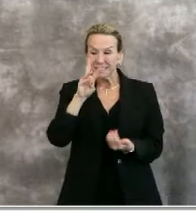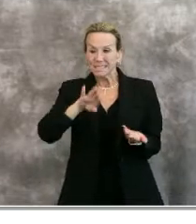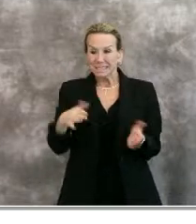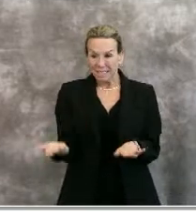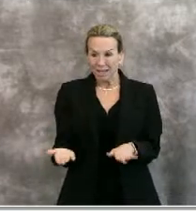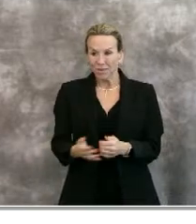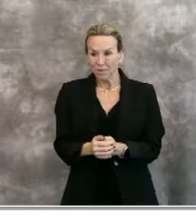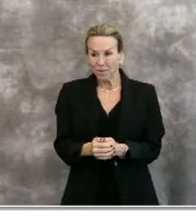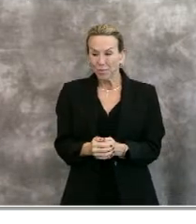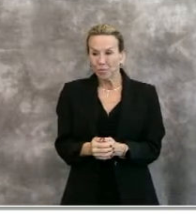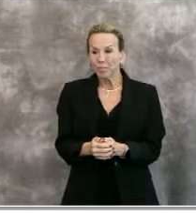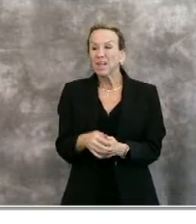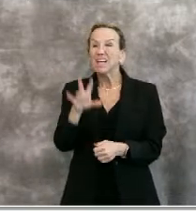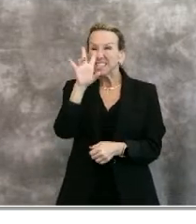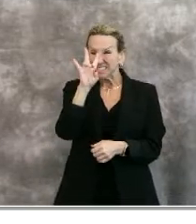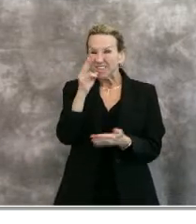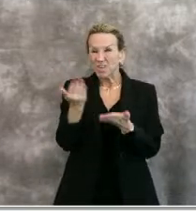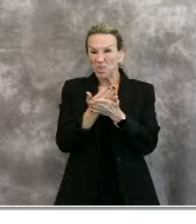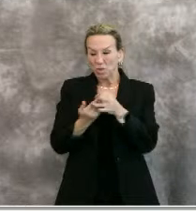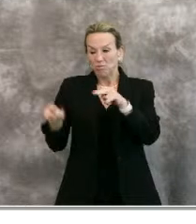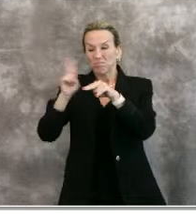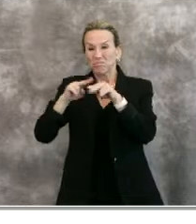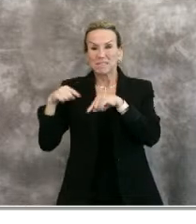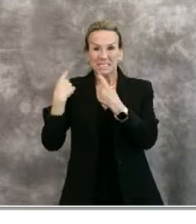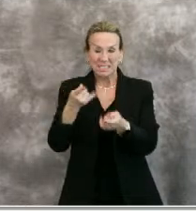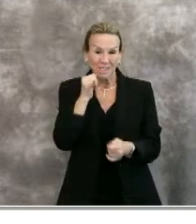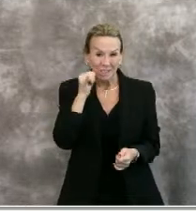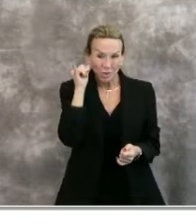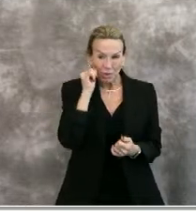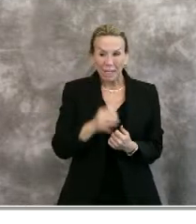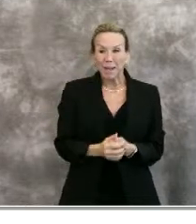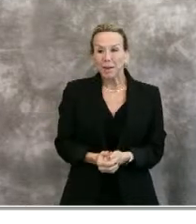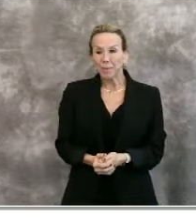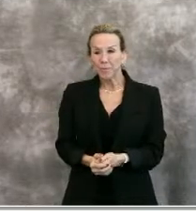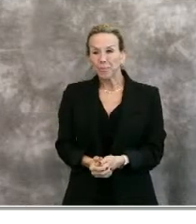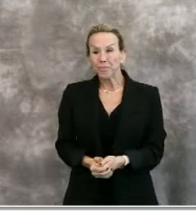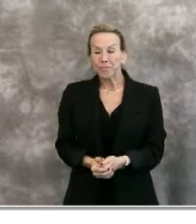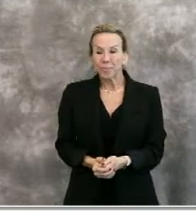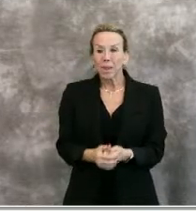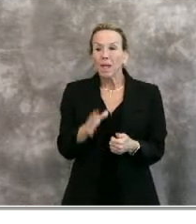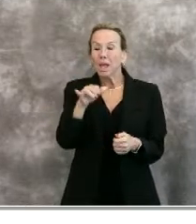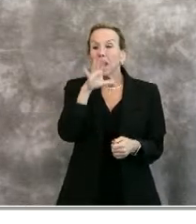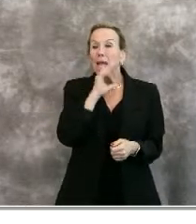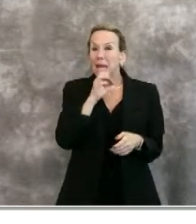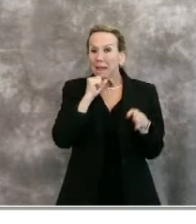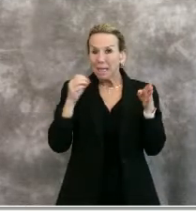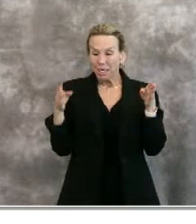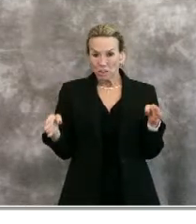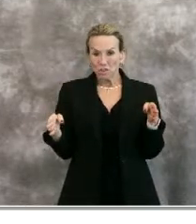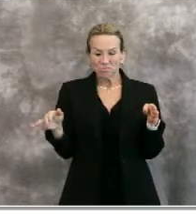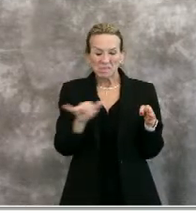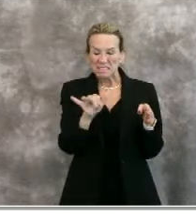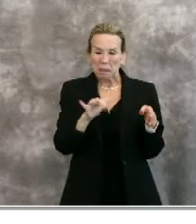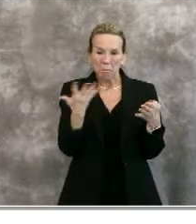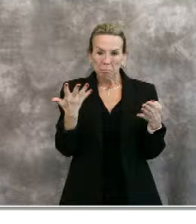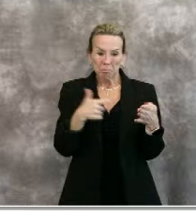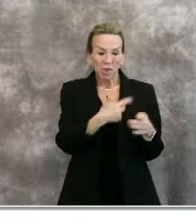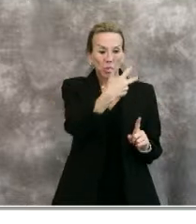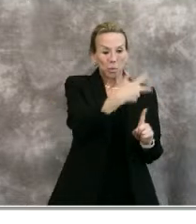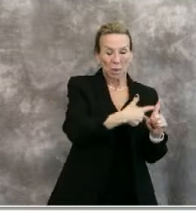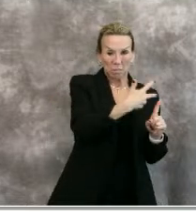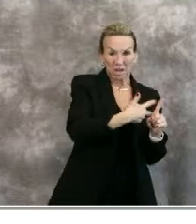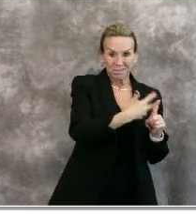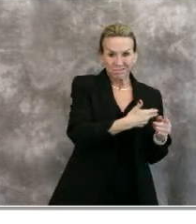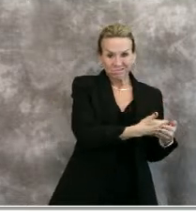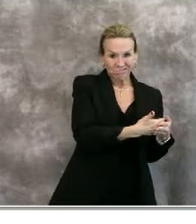deaths, with 7 new deaths reported since yesterday. And the age range remains the same, 3